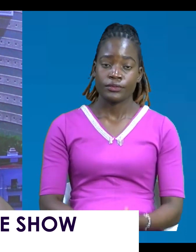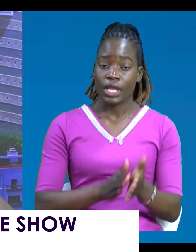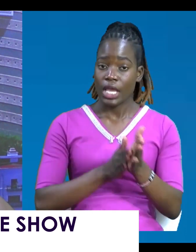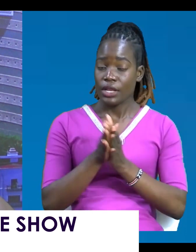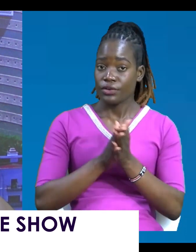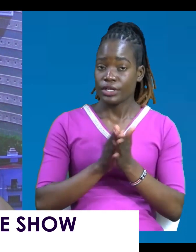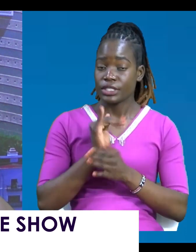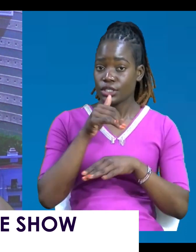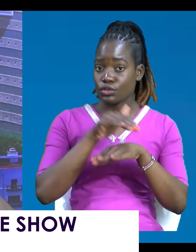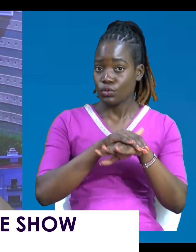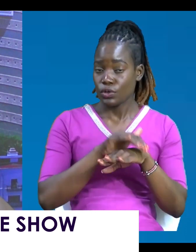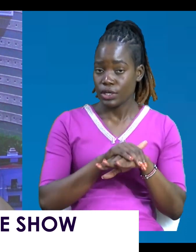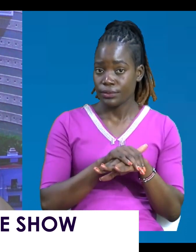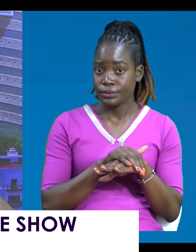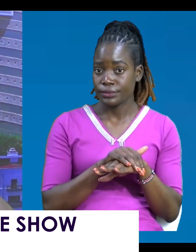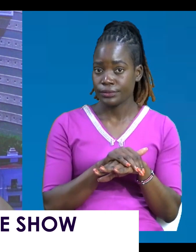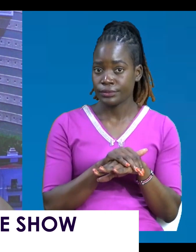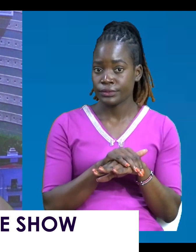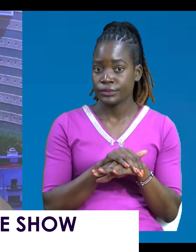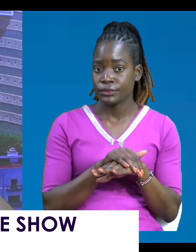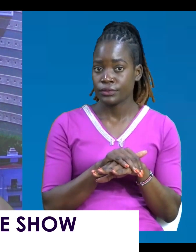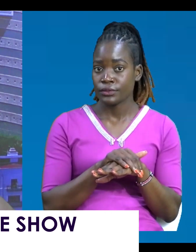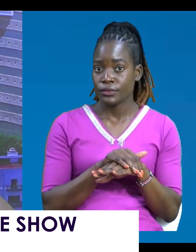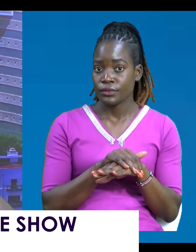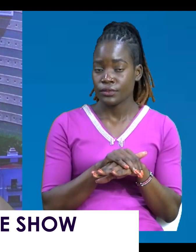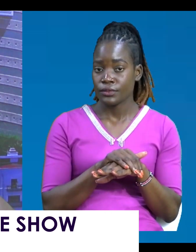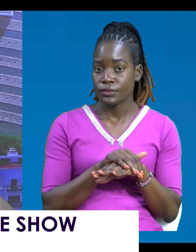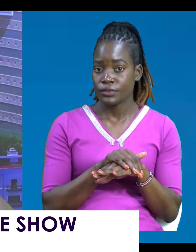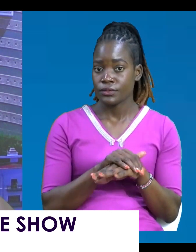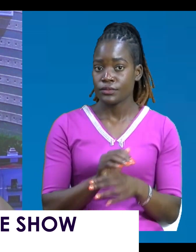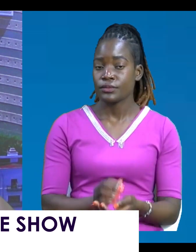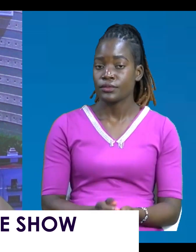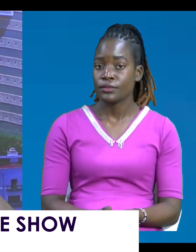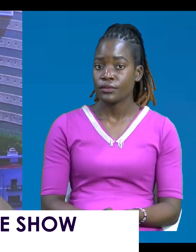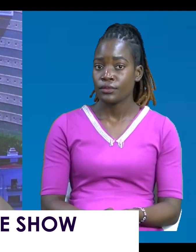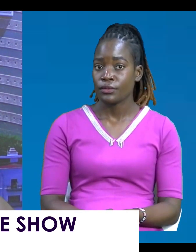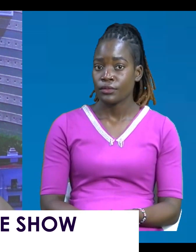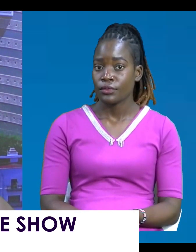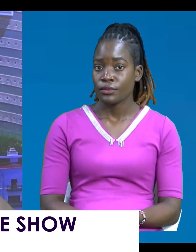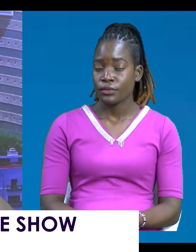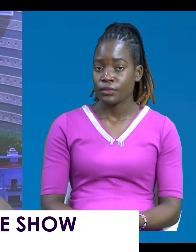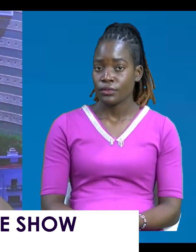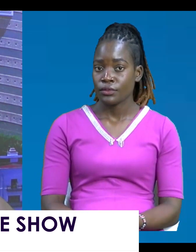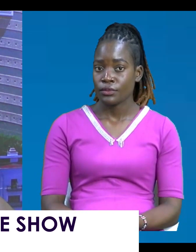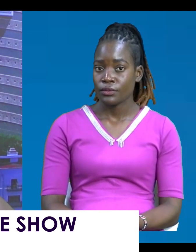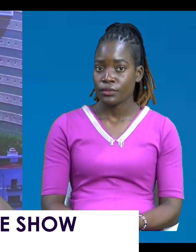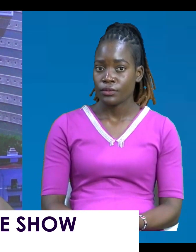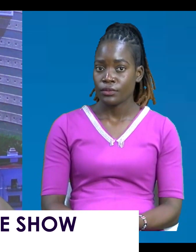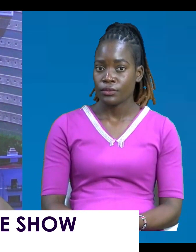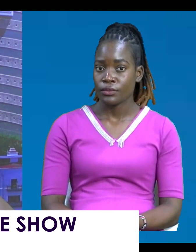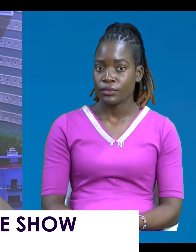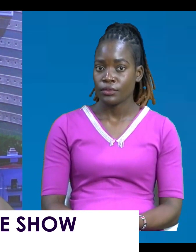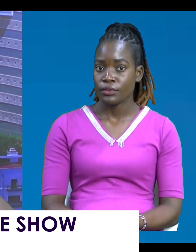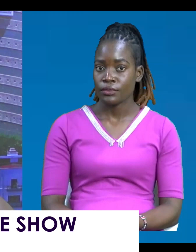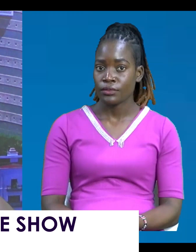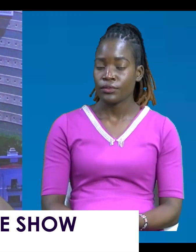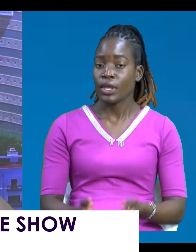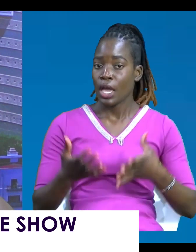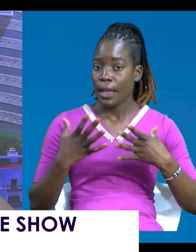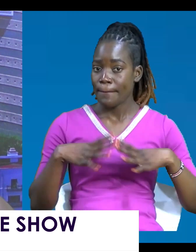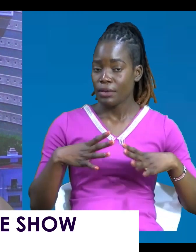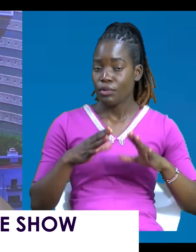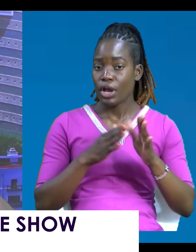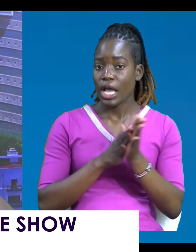Interest is good. To some extent, to a very large extent. People